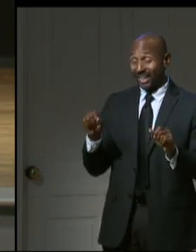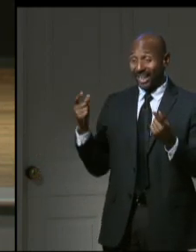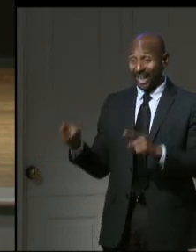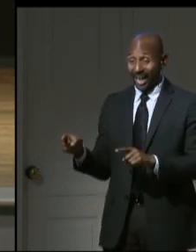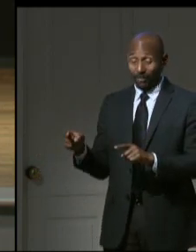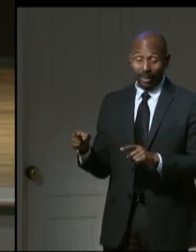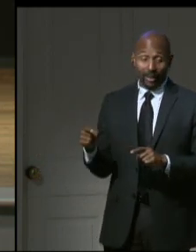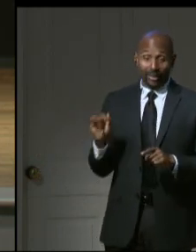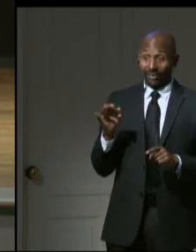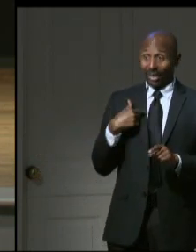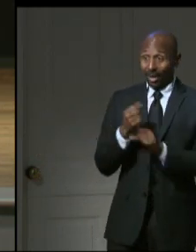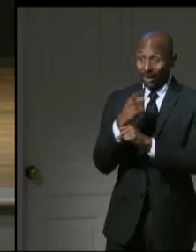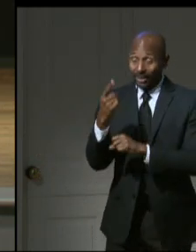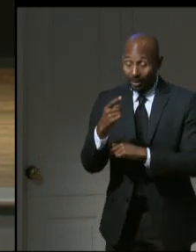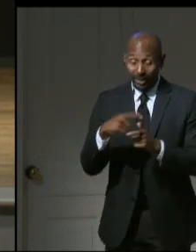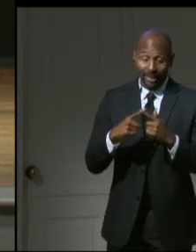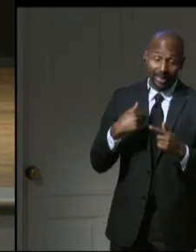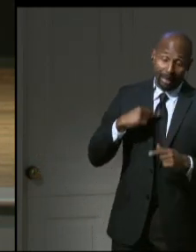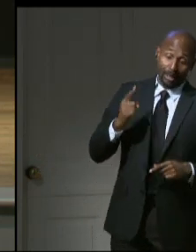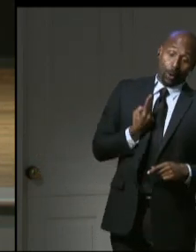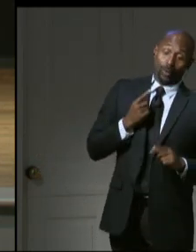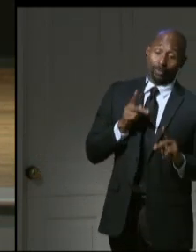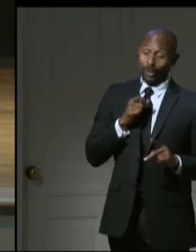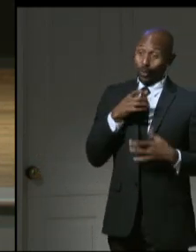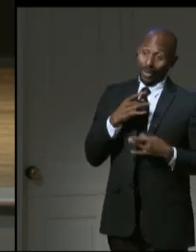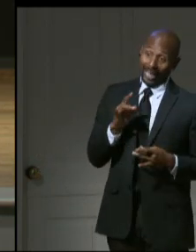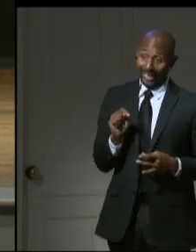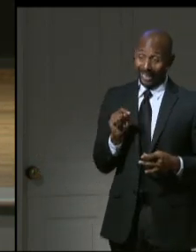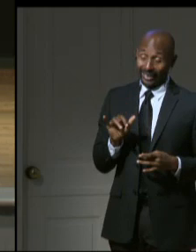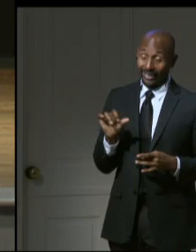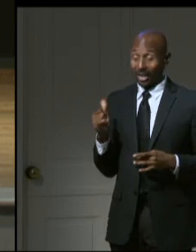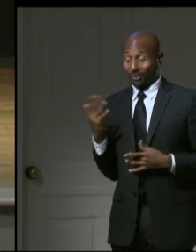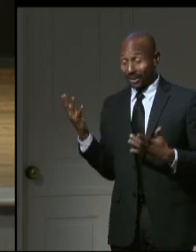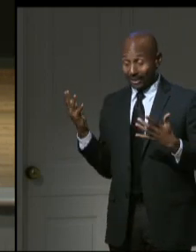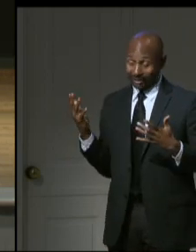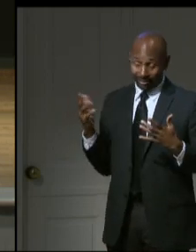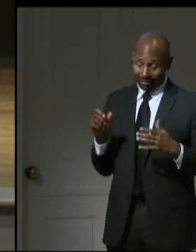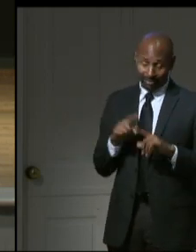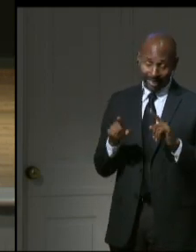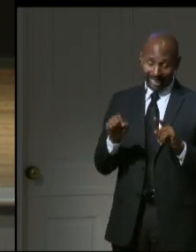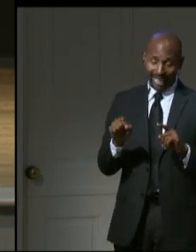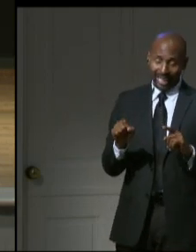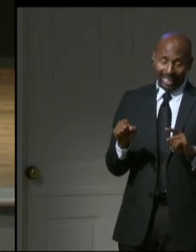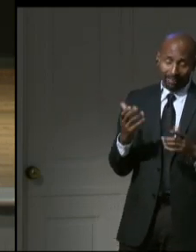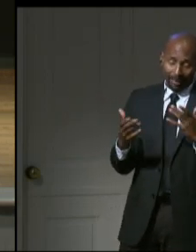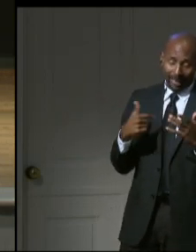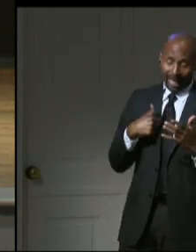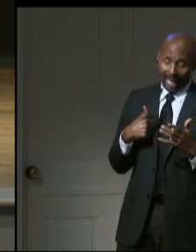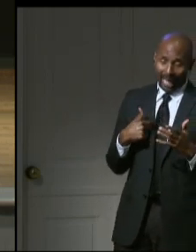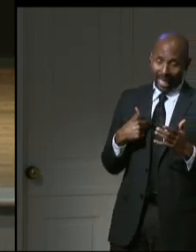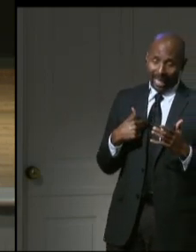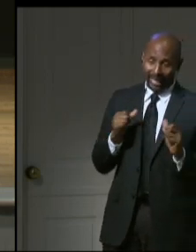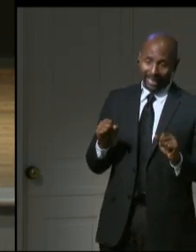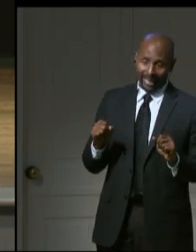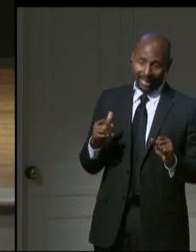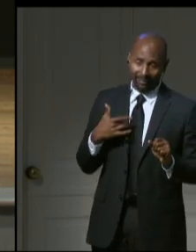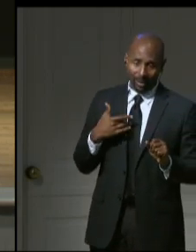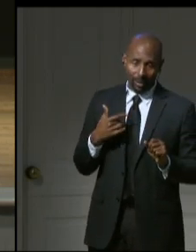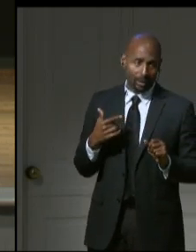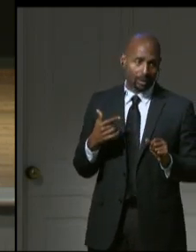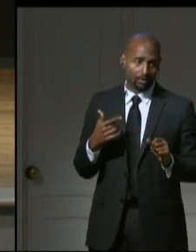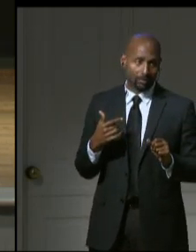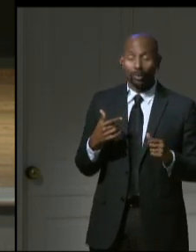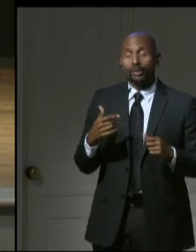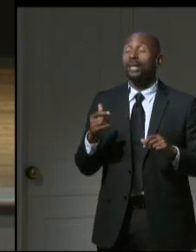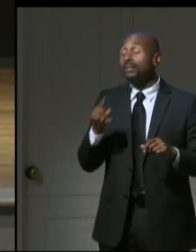the only one who likes it. So that's the other thing. But yeah, I fear I'm pretty much risk-free